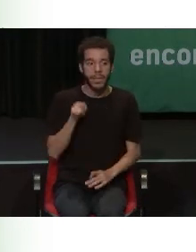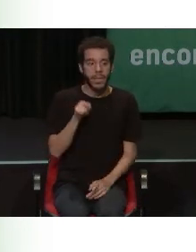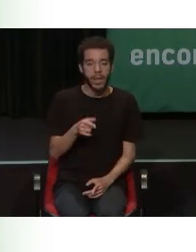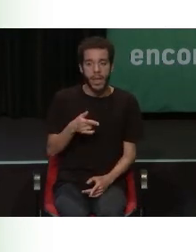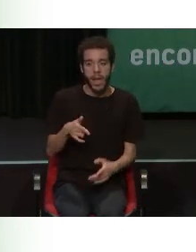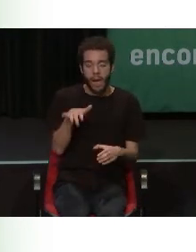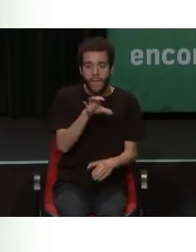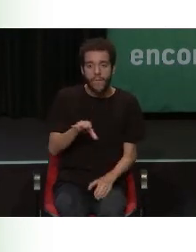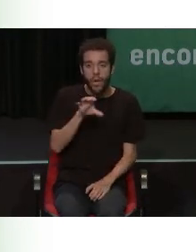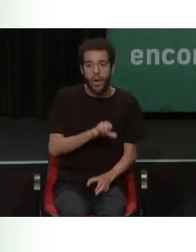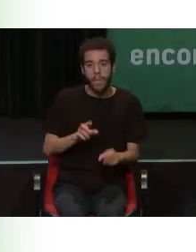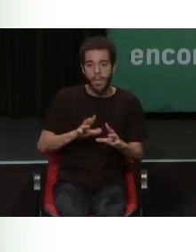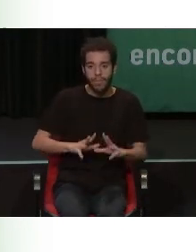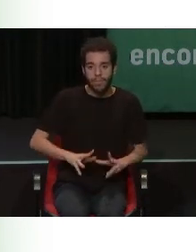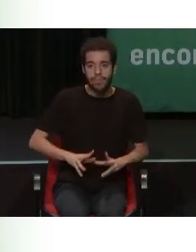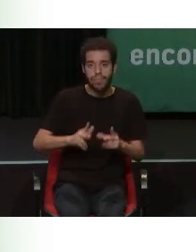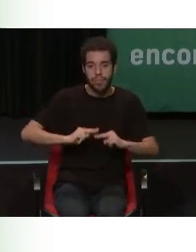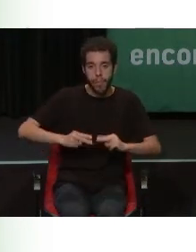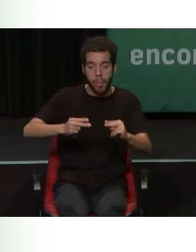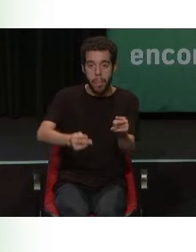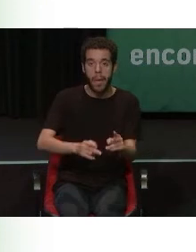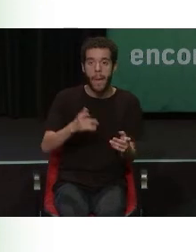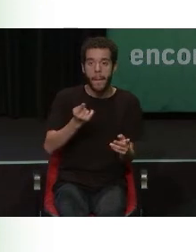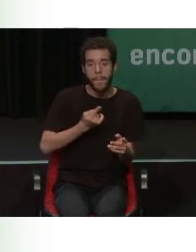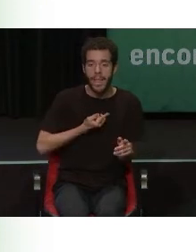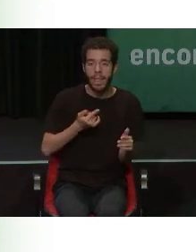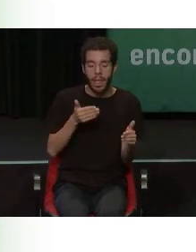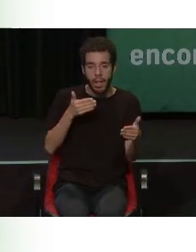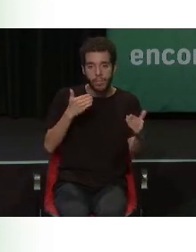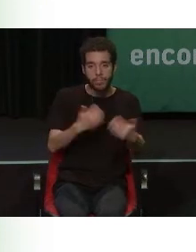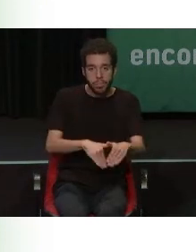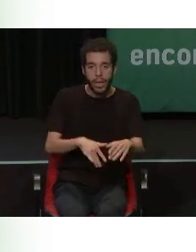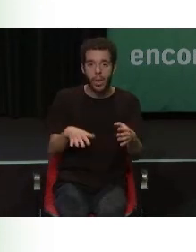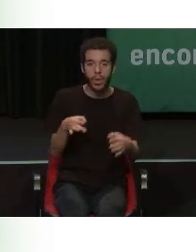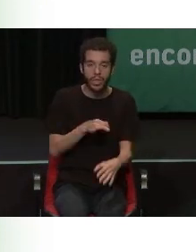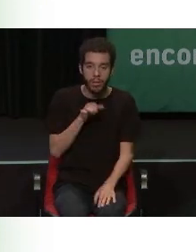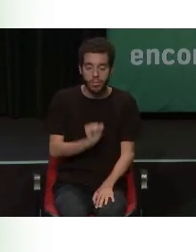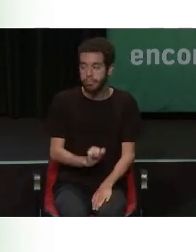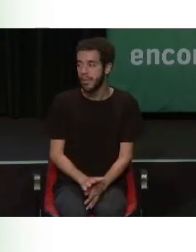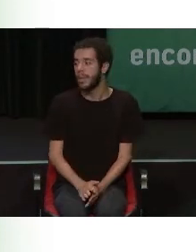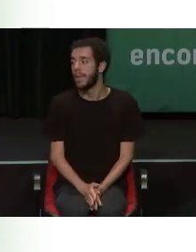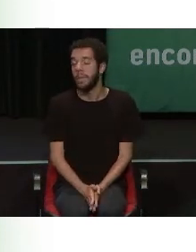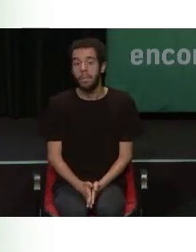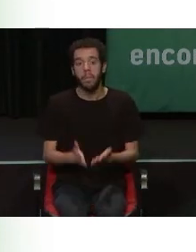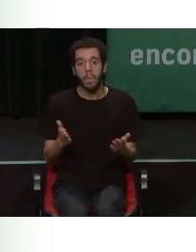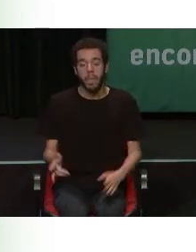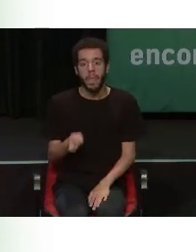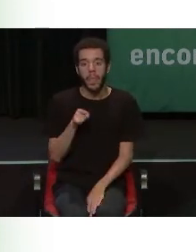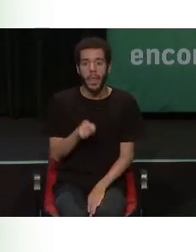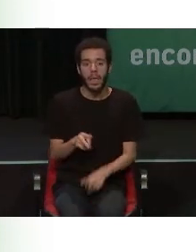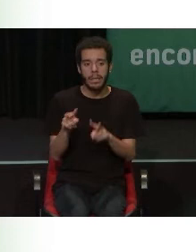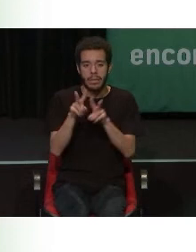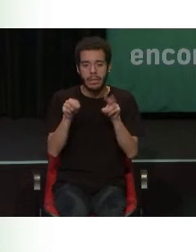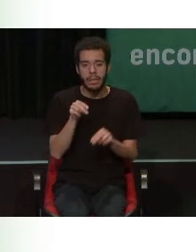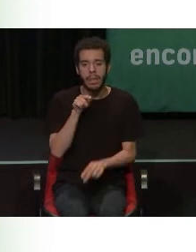mutation in the IL-7 receptor is restricted to lymphoid cells. And the expression